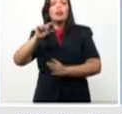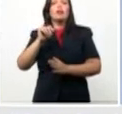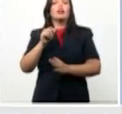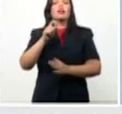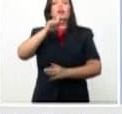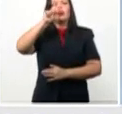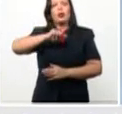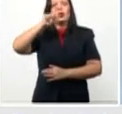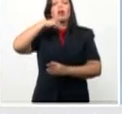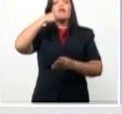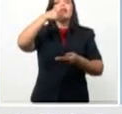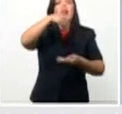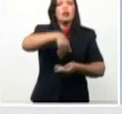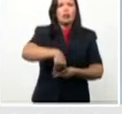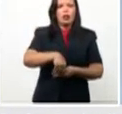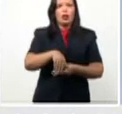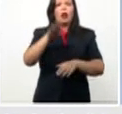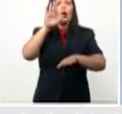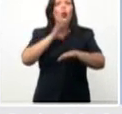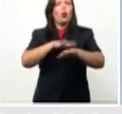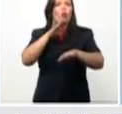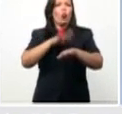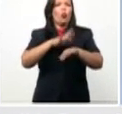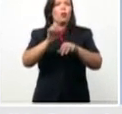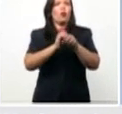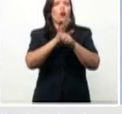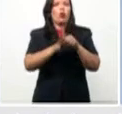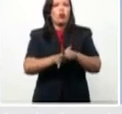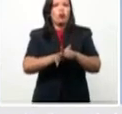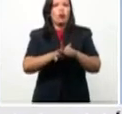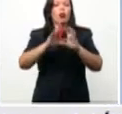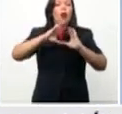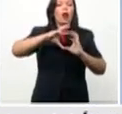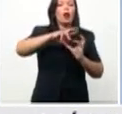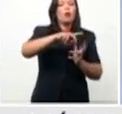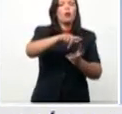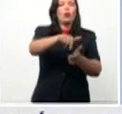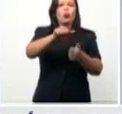394,713 deaths for a lethality of